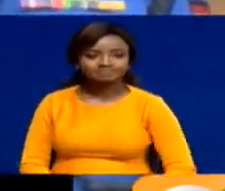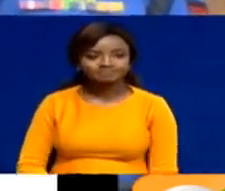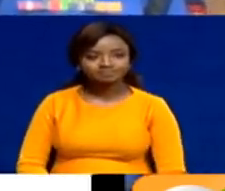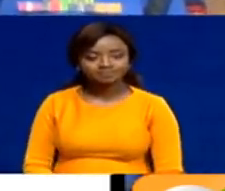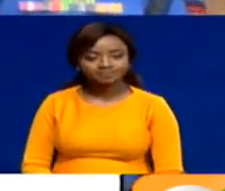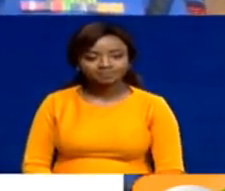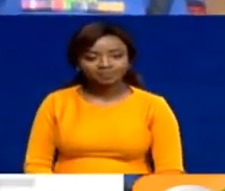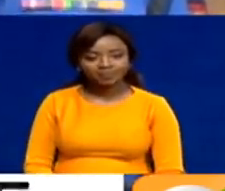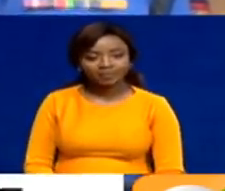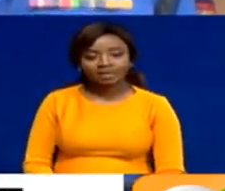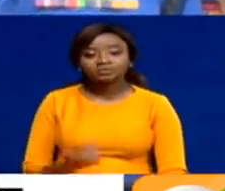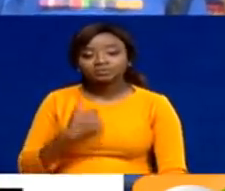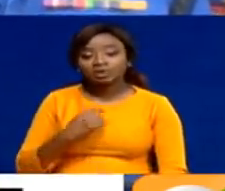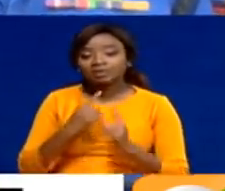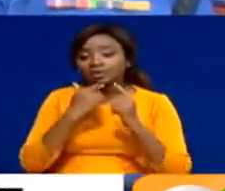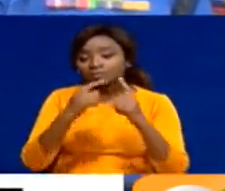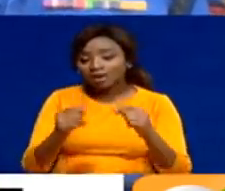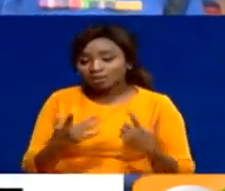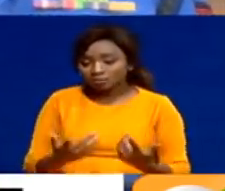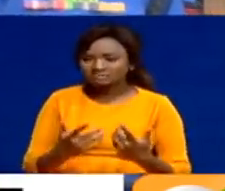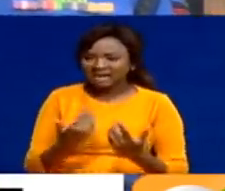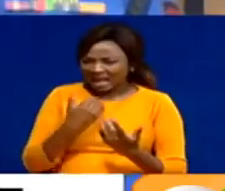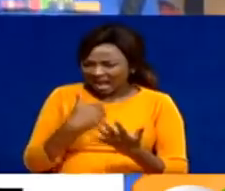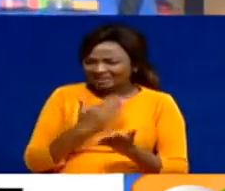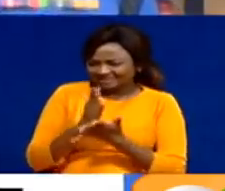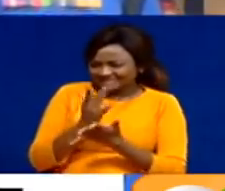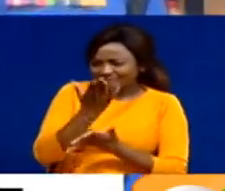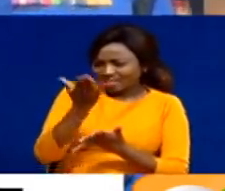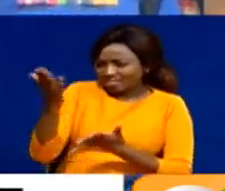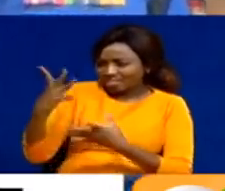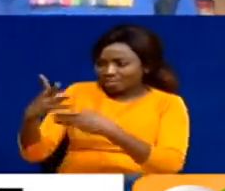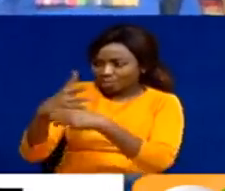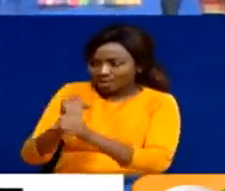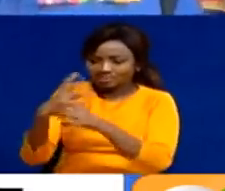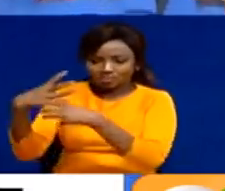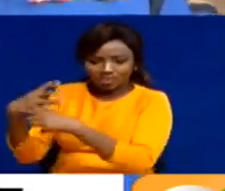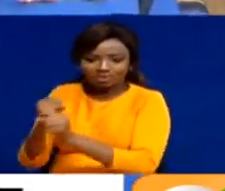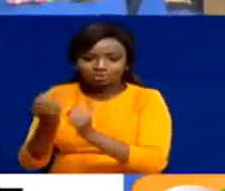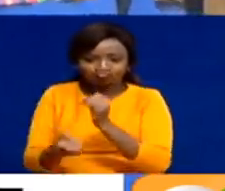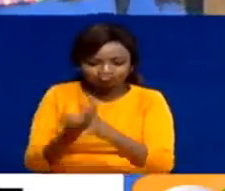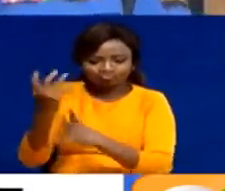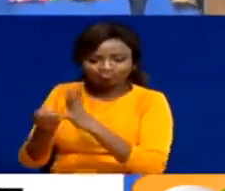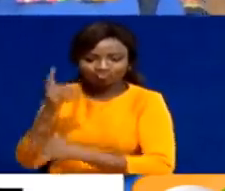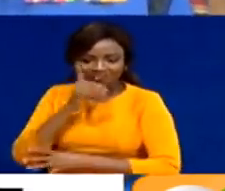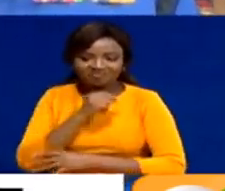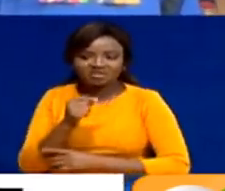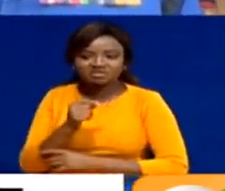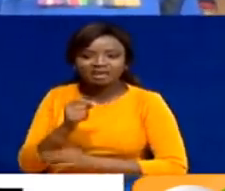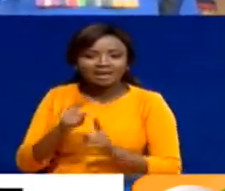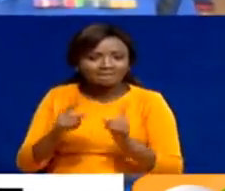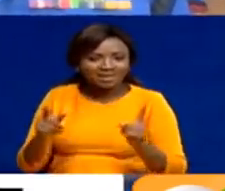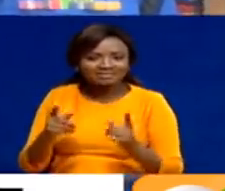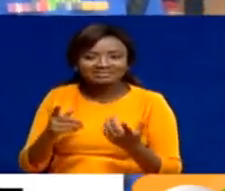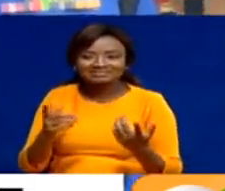And I would want to say that there are organizations that have been formed up by very well